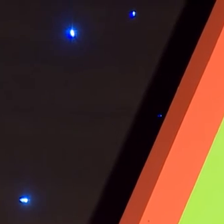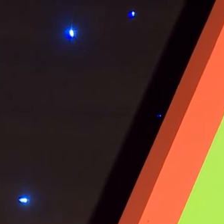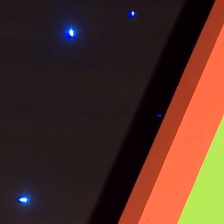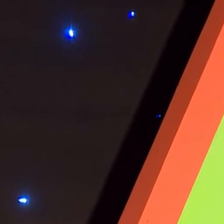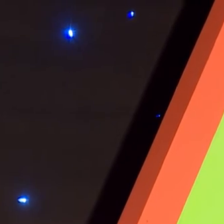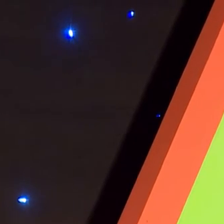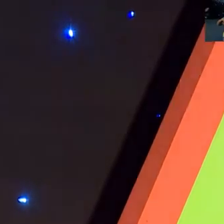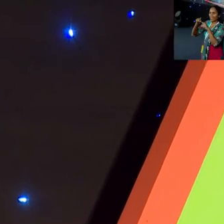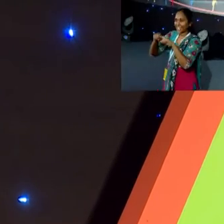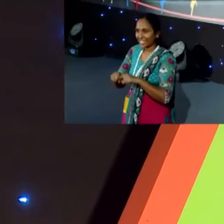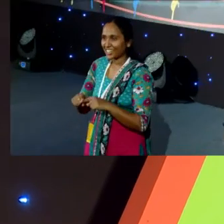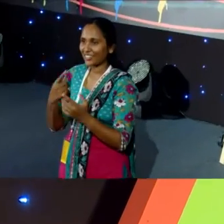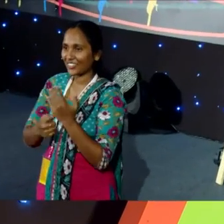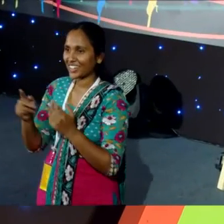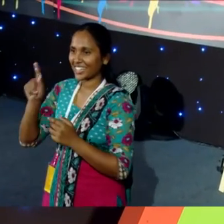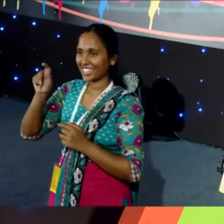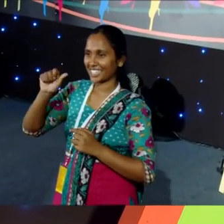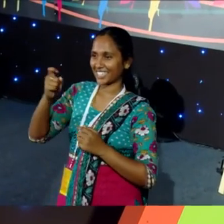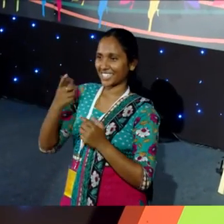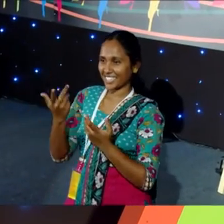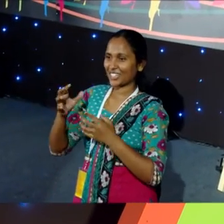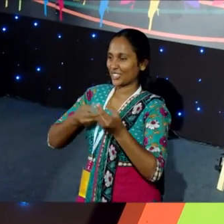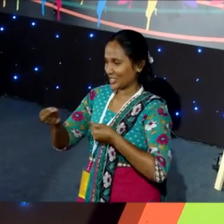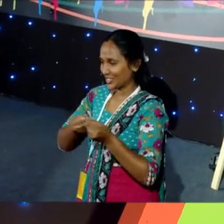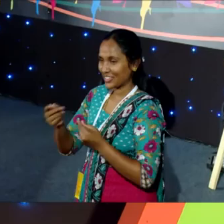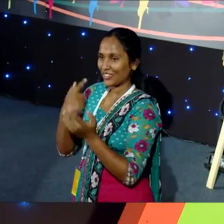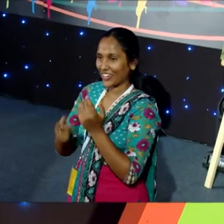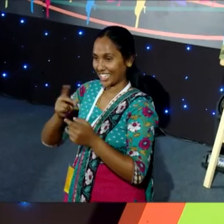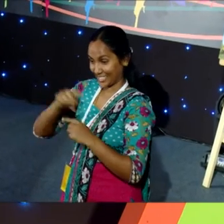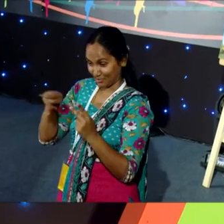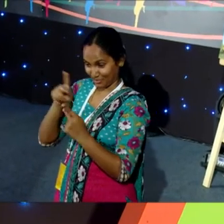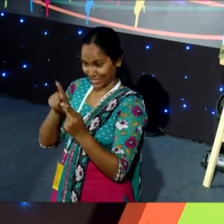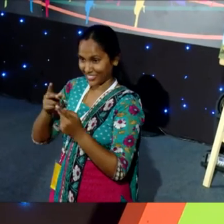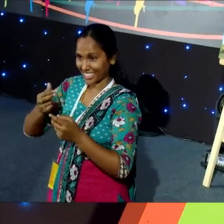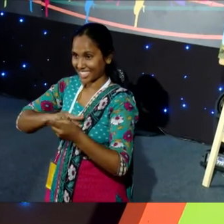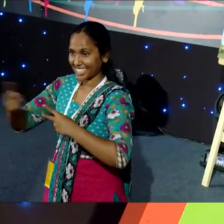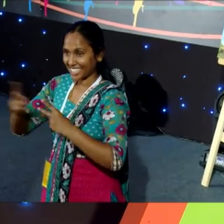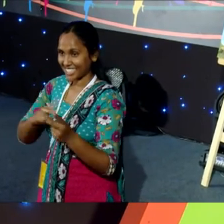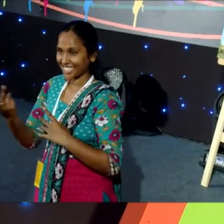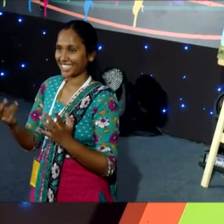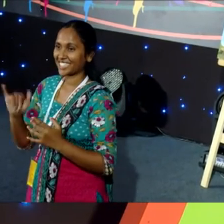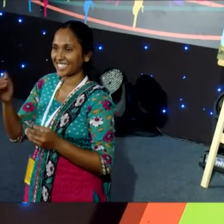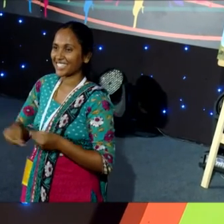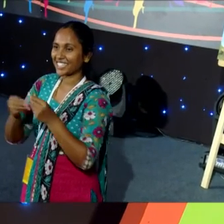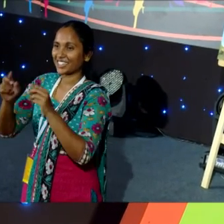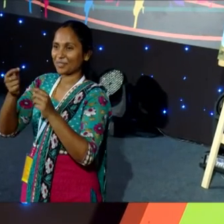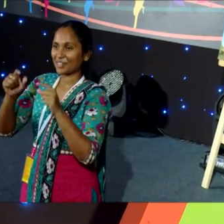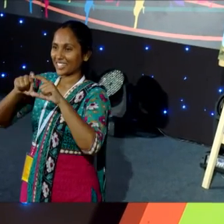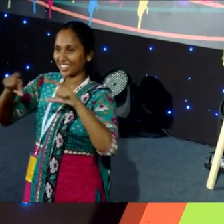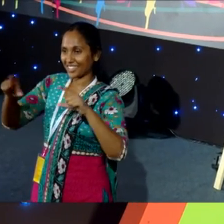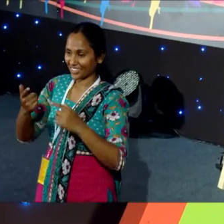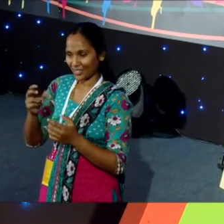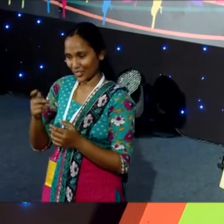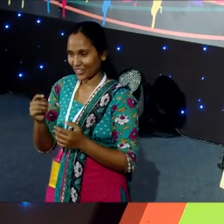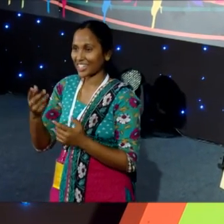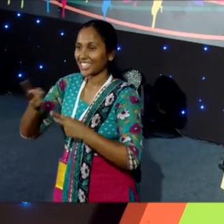totally dependent on the taxi driver or the shopkeeper to give me back the right change. I used to just take a note and give it to him and say, is that okay? Now,